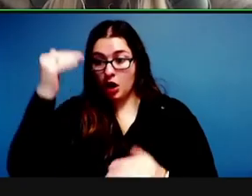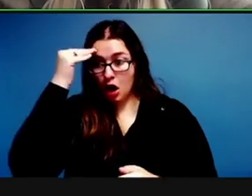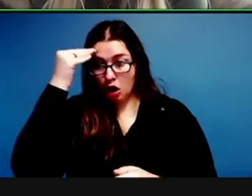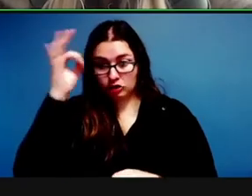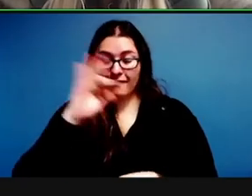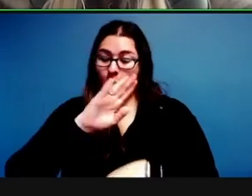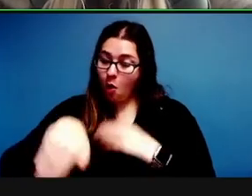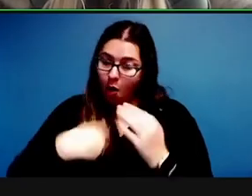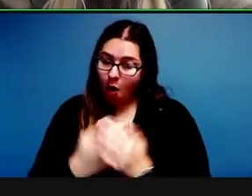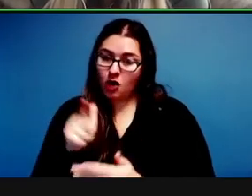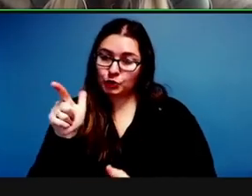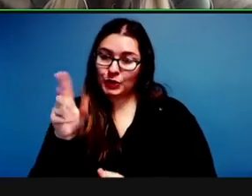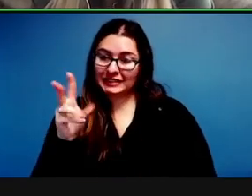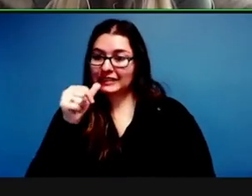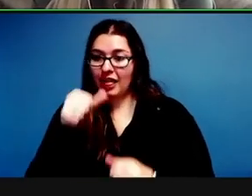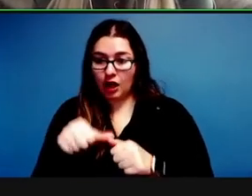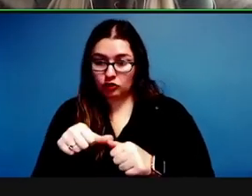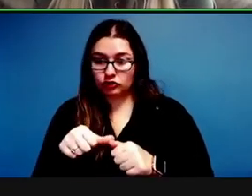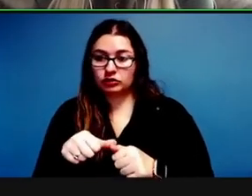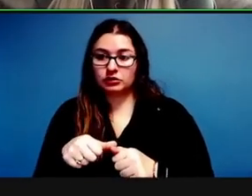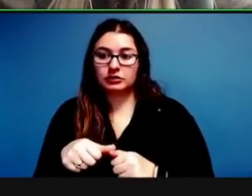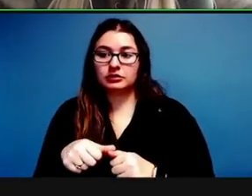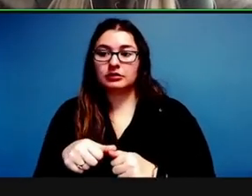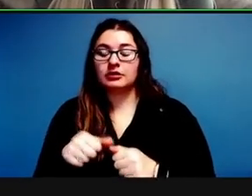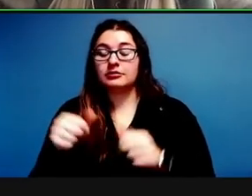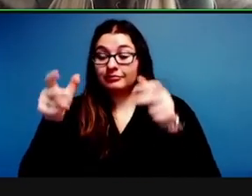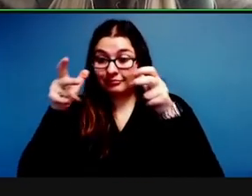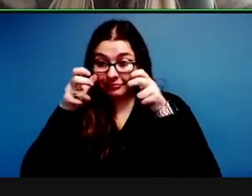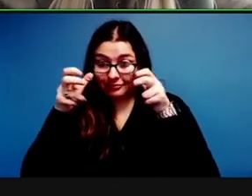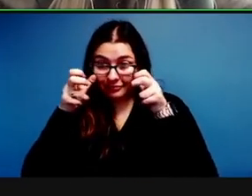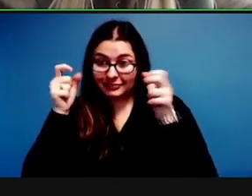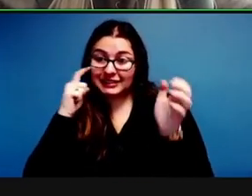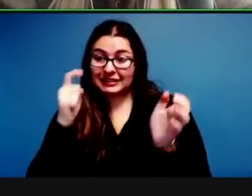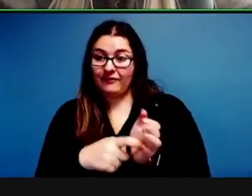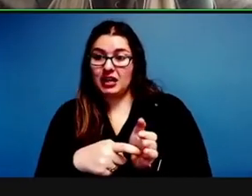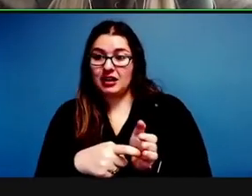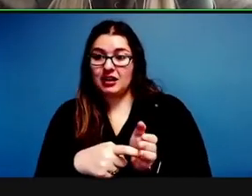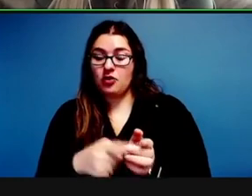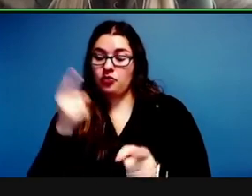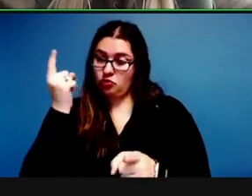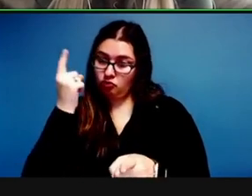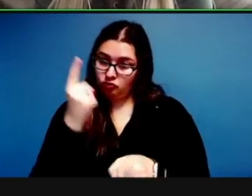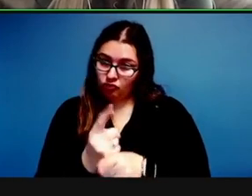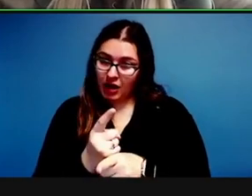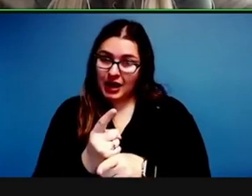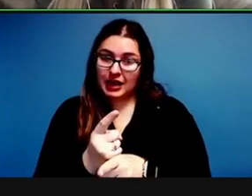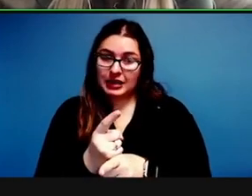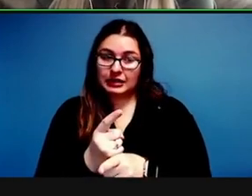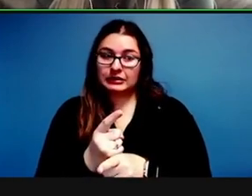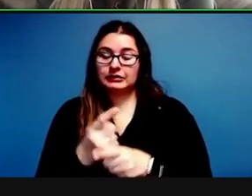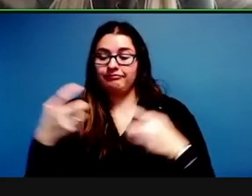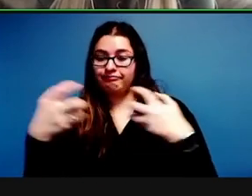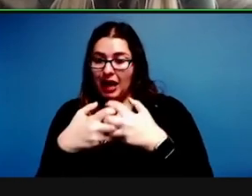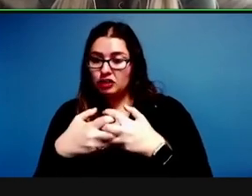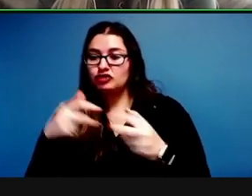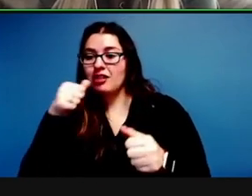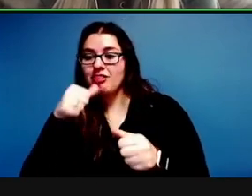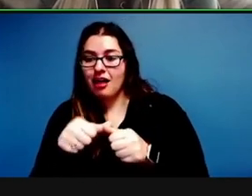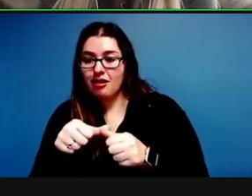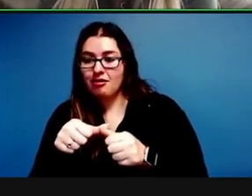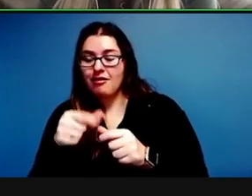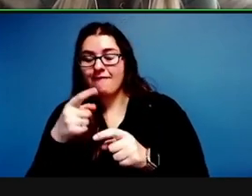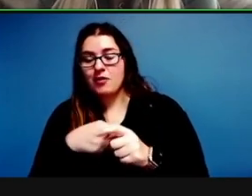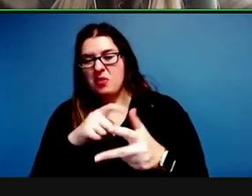all 26 letters by receptively identifying the correct corresponding letter from a field